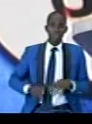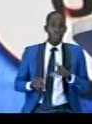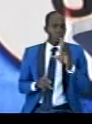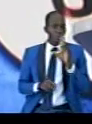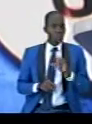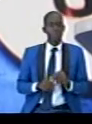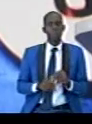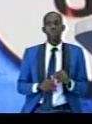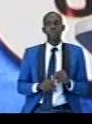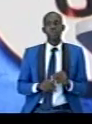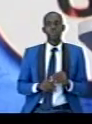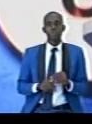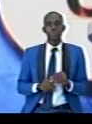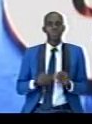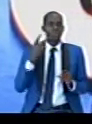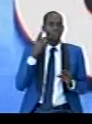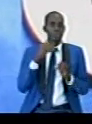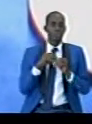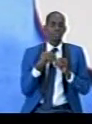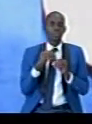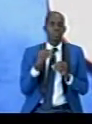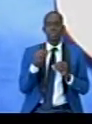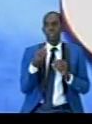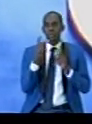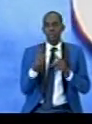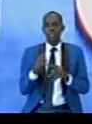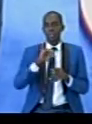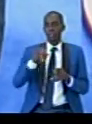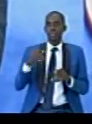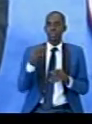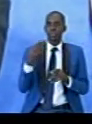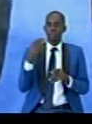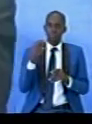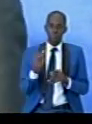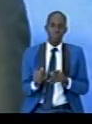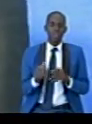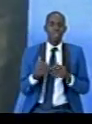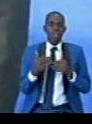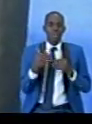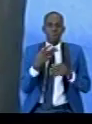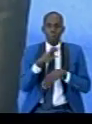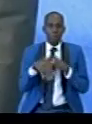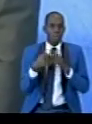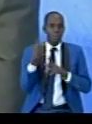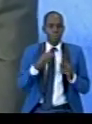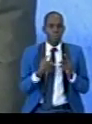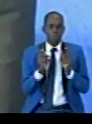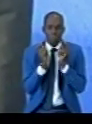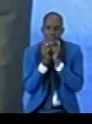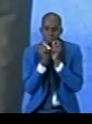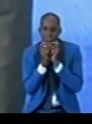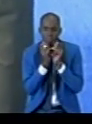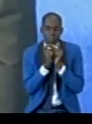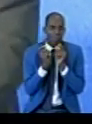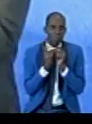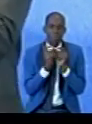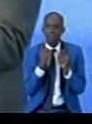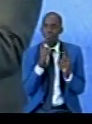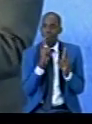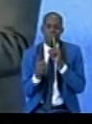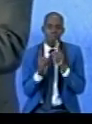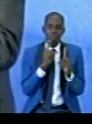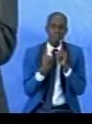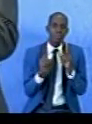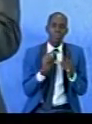his pavilion. Look at Joshua. All those countries had a confederacy against him. They wanted to take him off